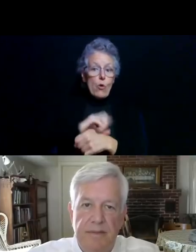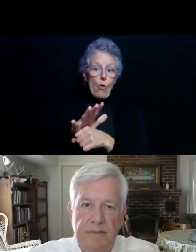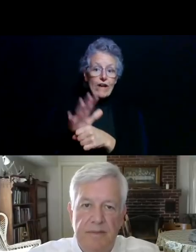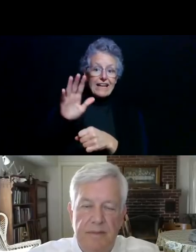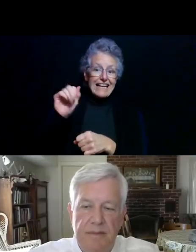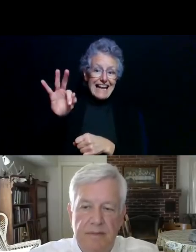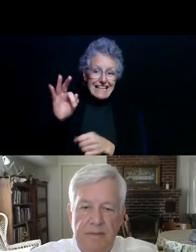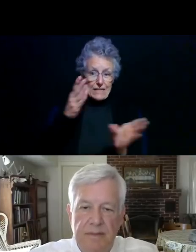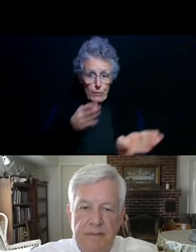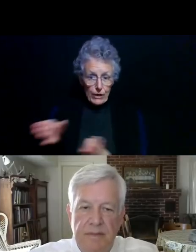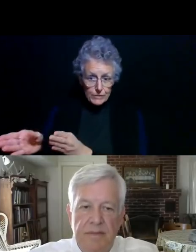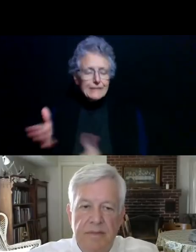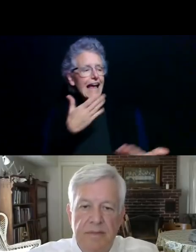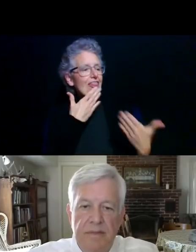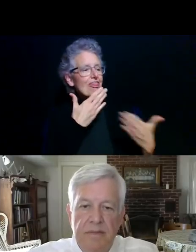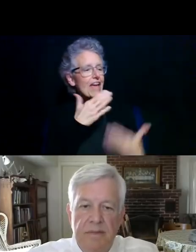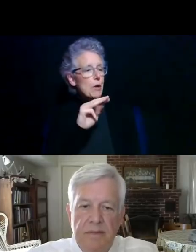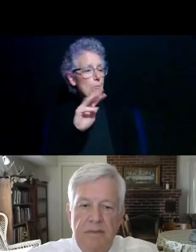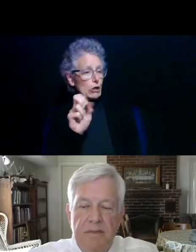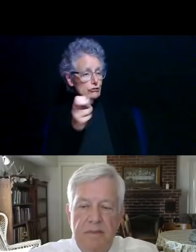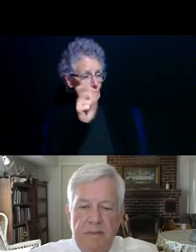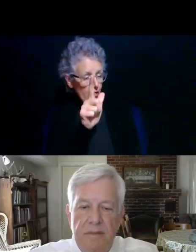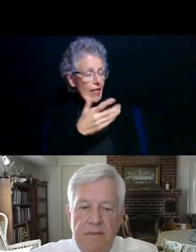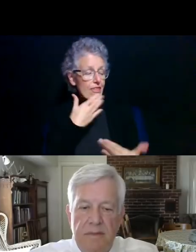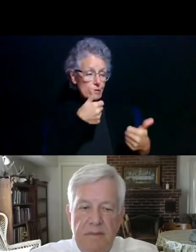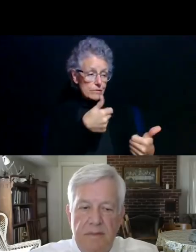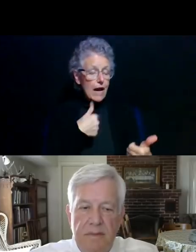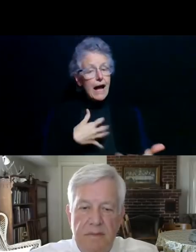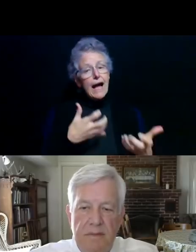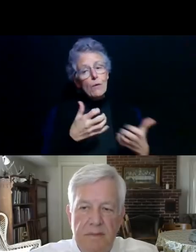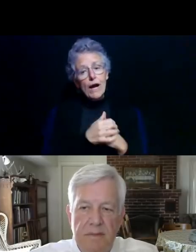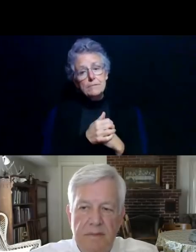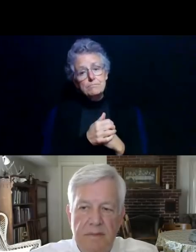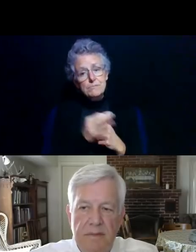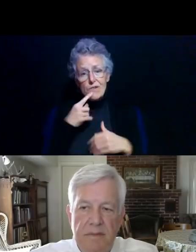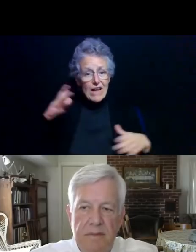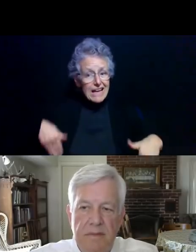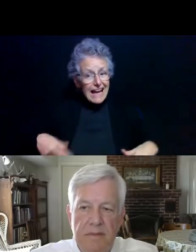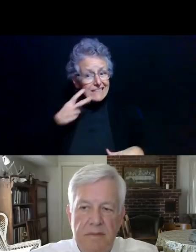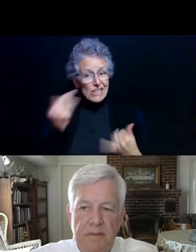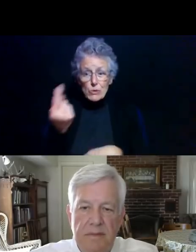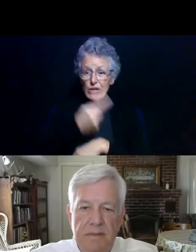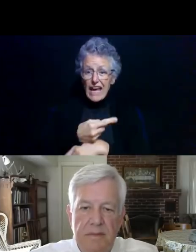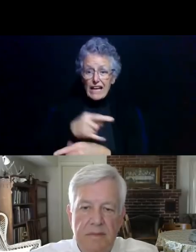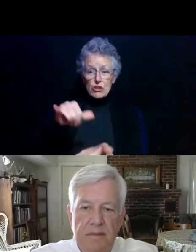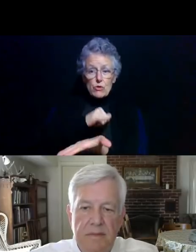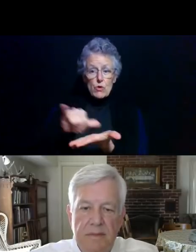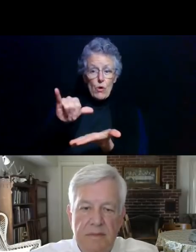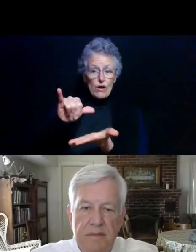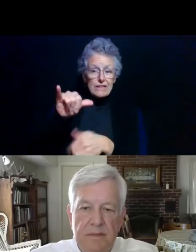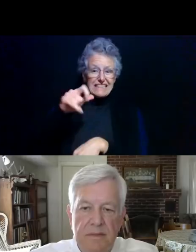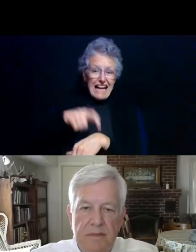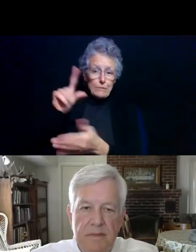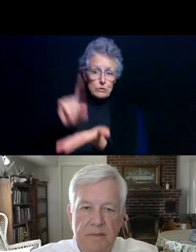Thank you, Marshall. I just want, if you haven't seen today's New York Times, you'll know